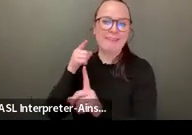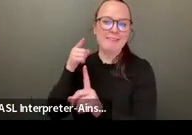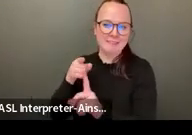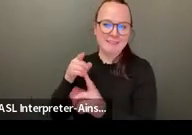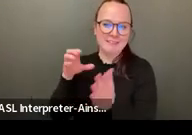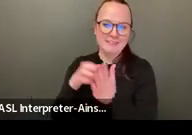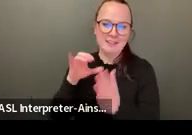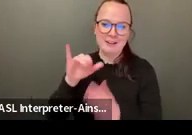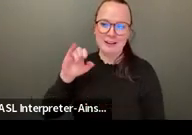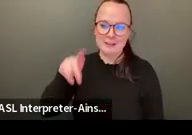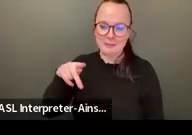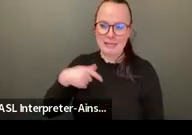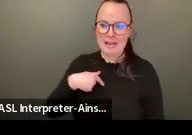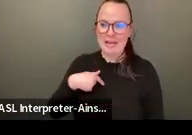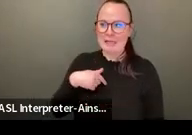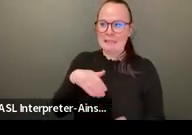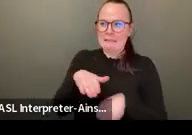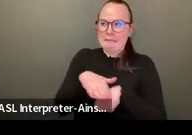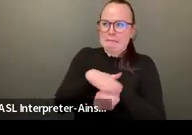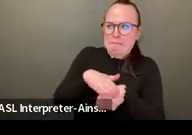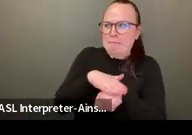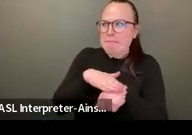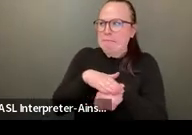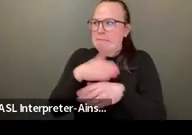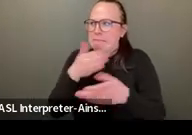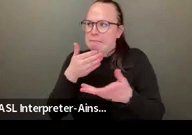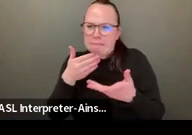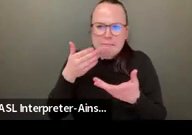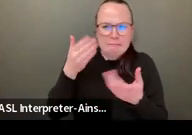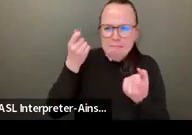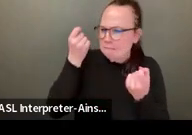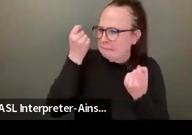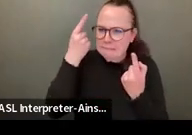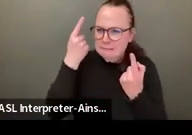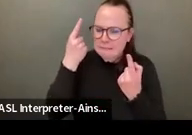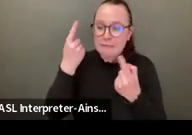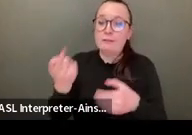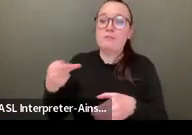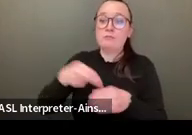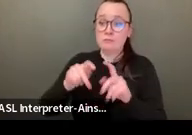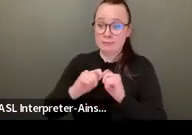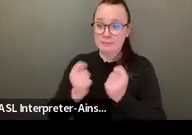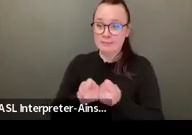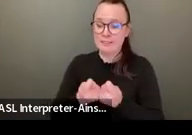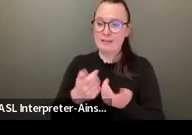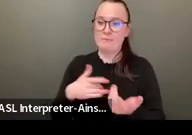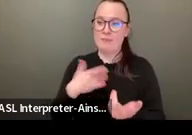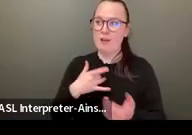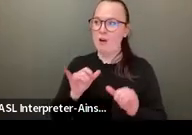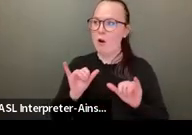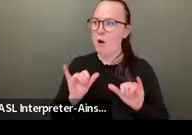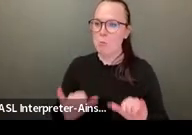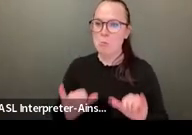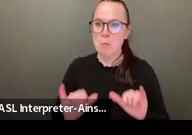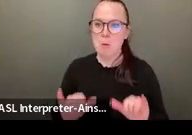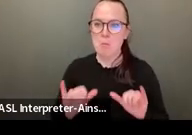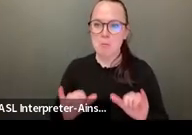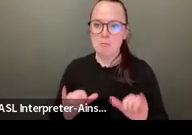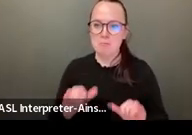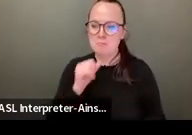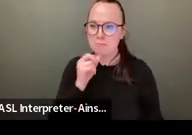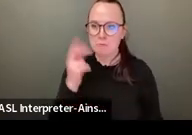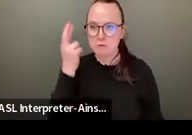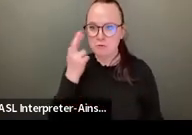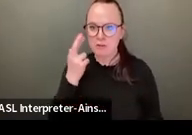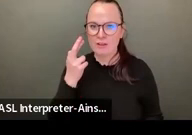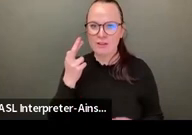that I understood the least. And after joining the team, I think gosh, I really didn't know what I was doing or